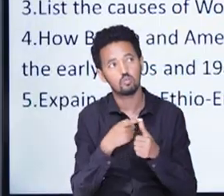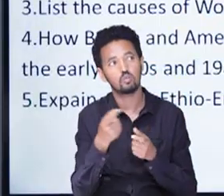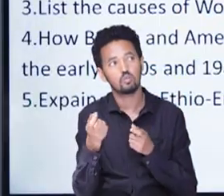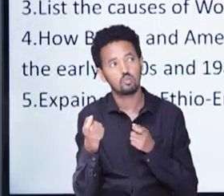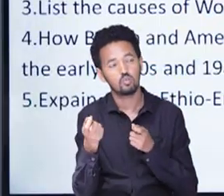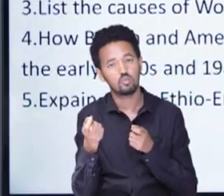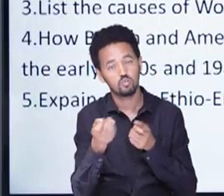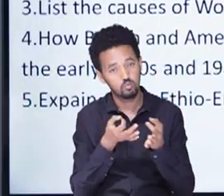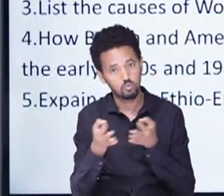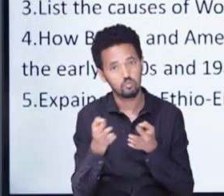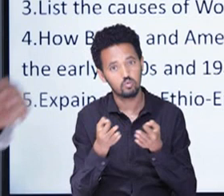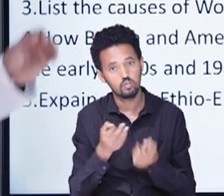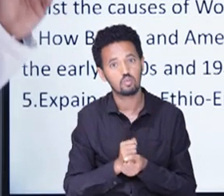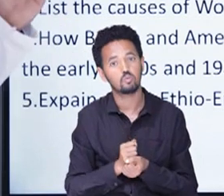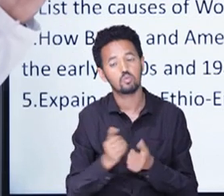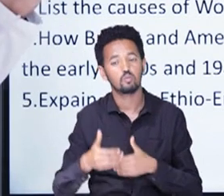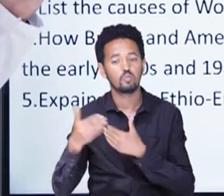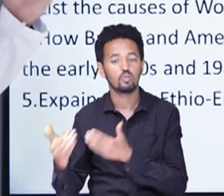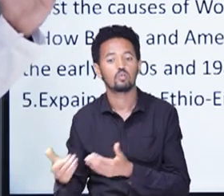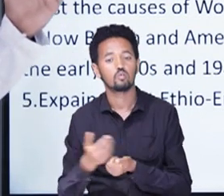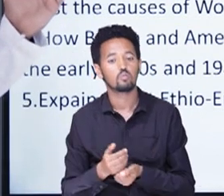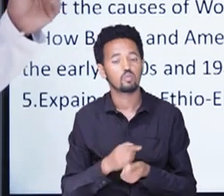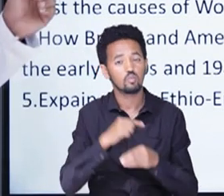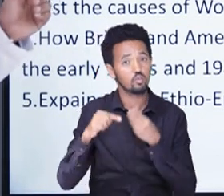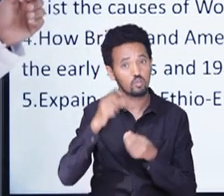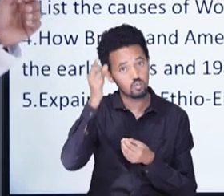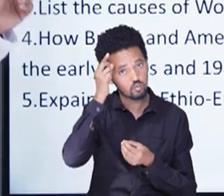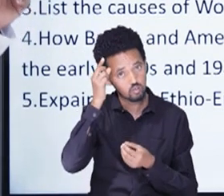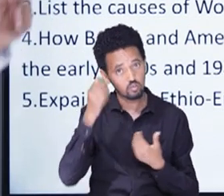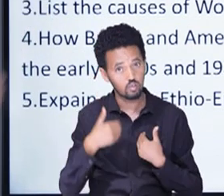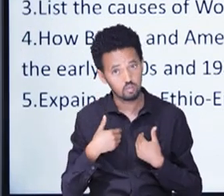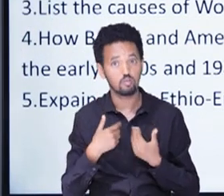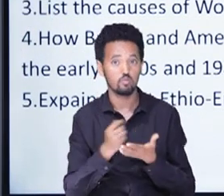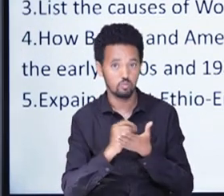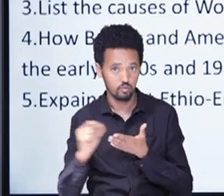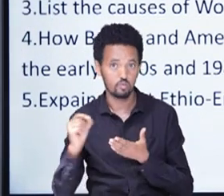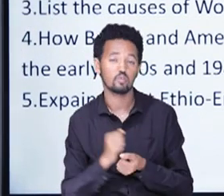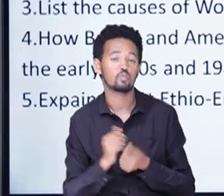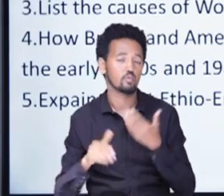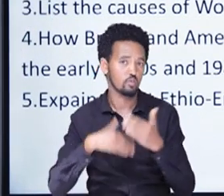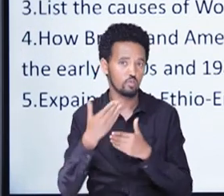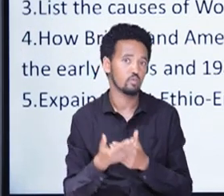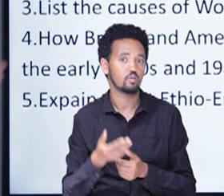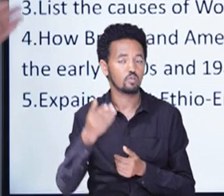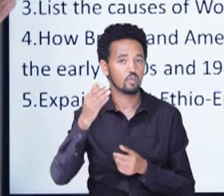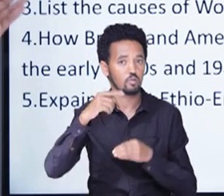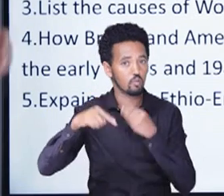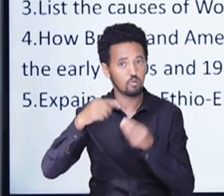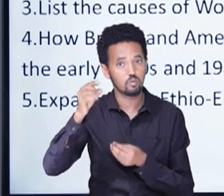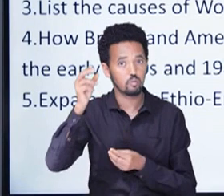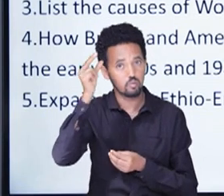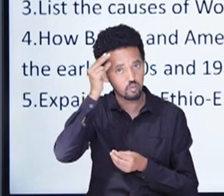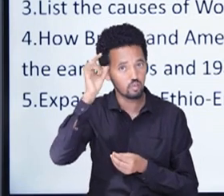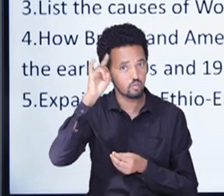explain about the weak and strong side of Emperor Haile Selassie. Second, explain about the contribution of Balai Zallaka